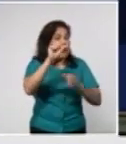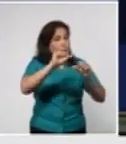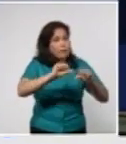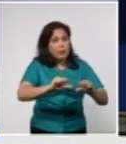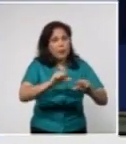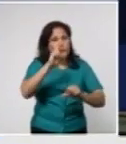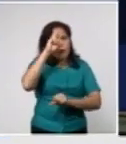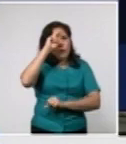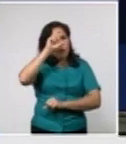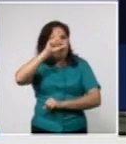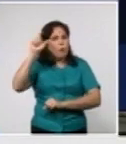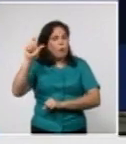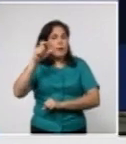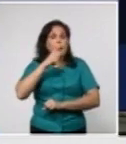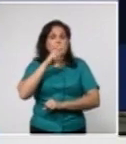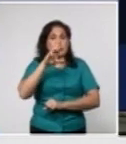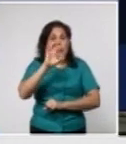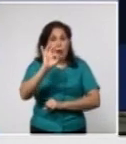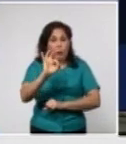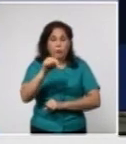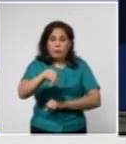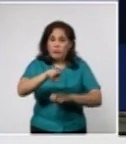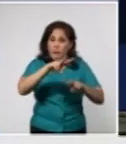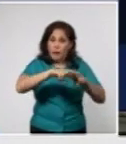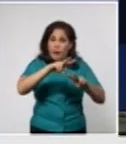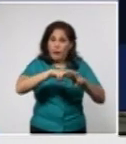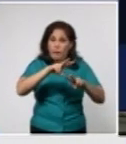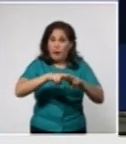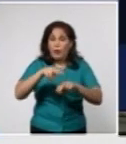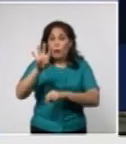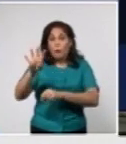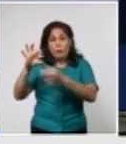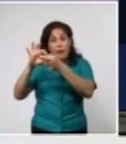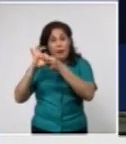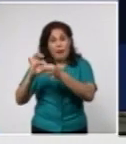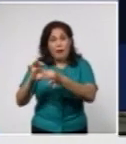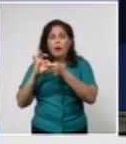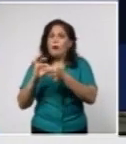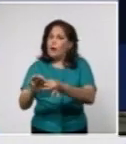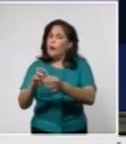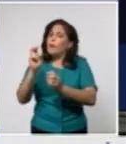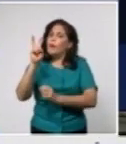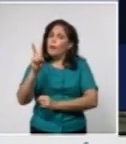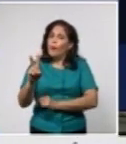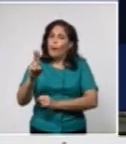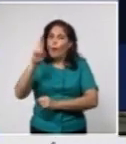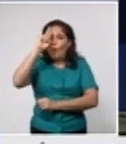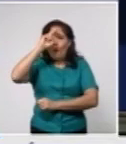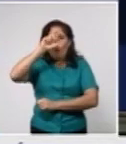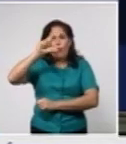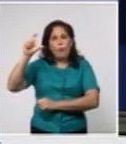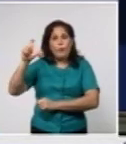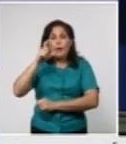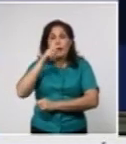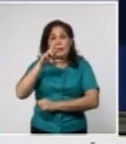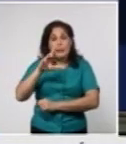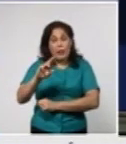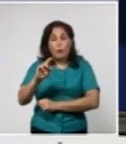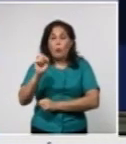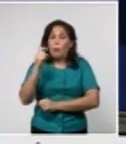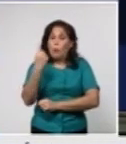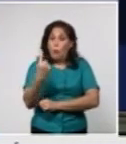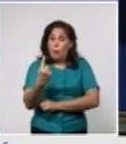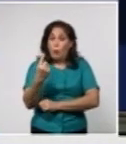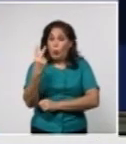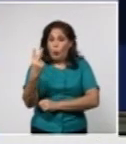and four in serious condition. The female patient in critical condition is admitted at the Salvador Allende